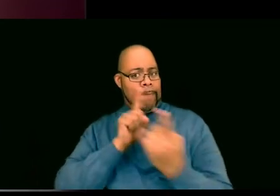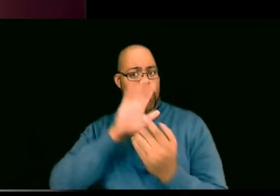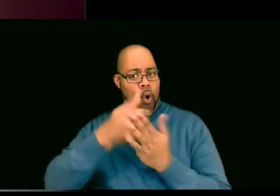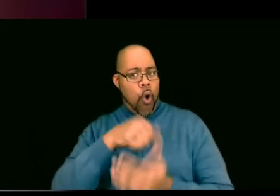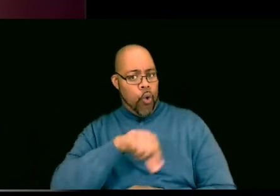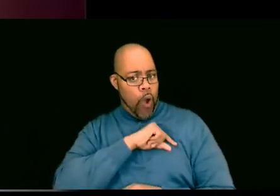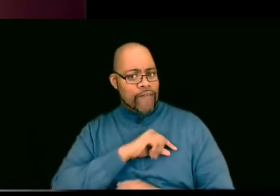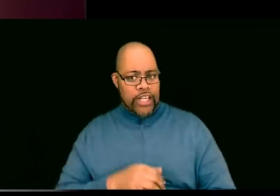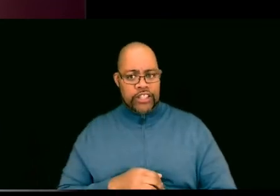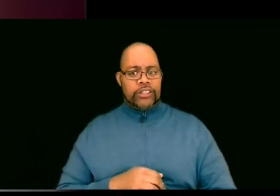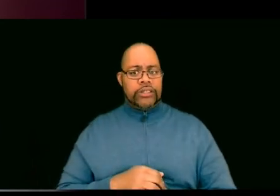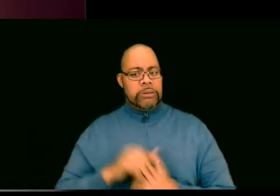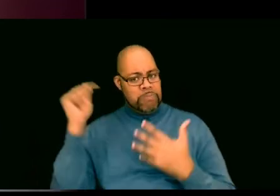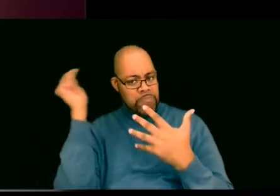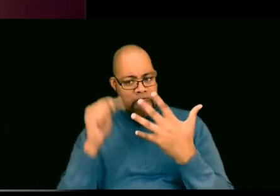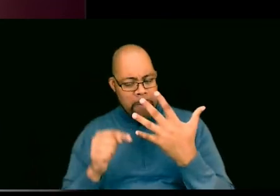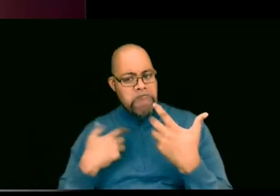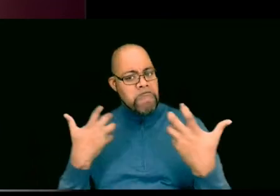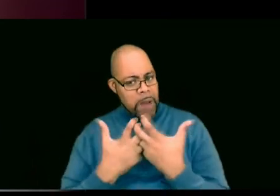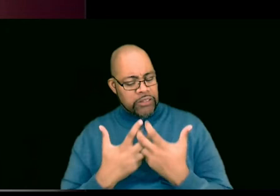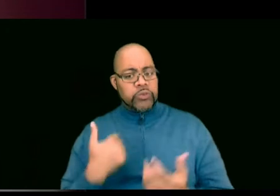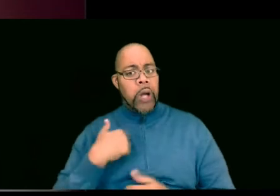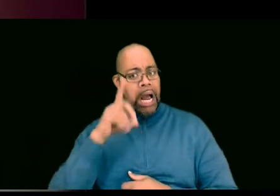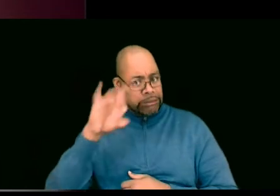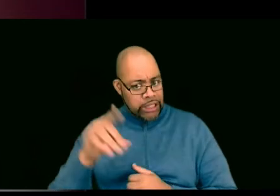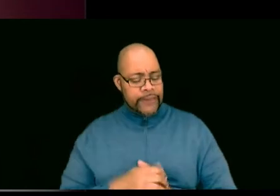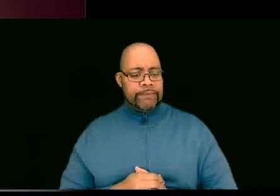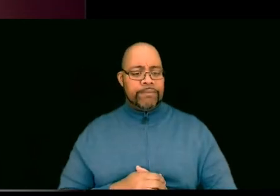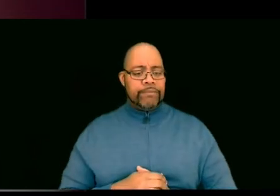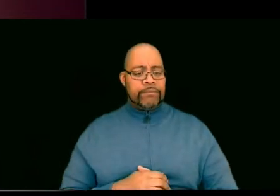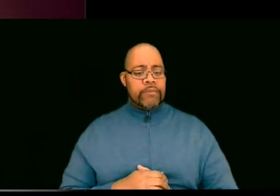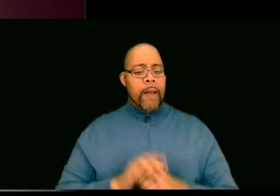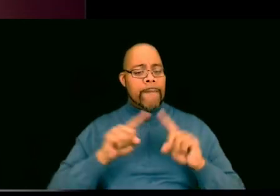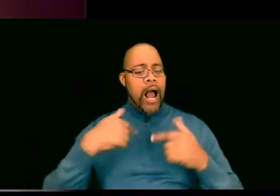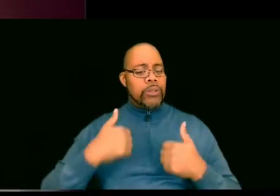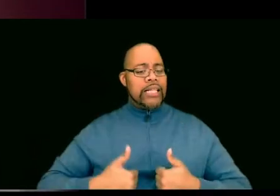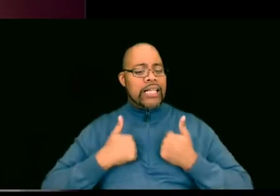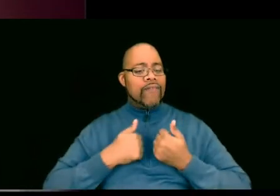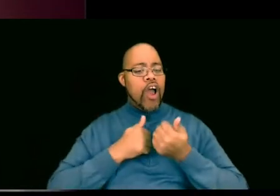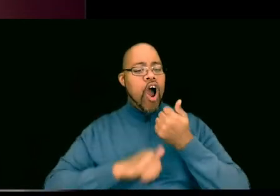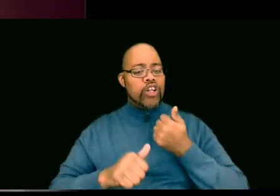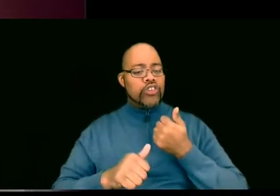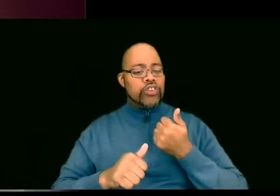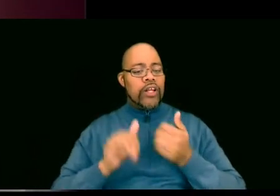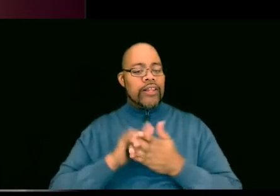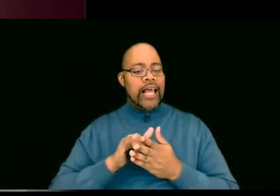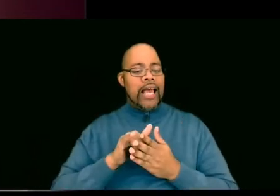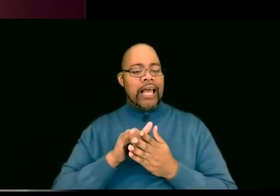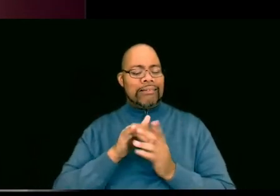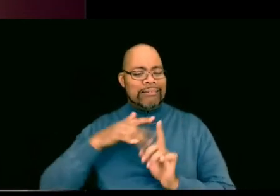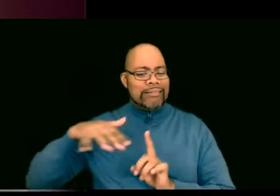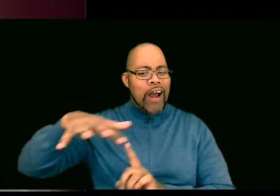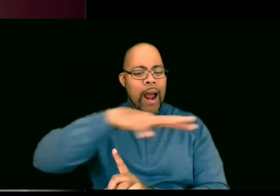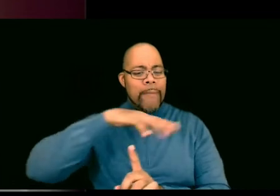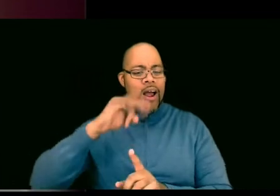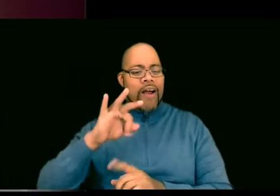had to meet all the qualifications. And so I did, but I was living under the